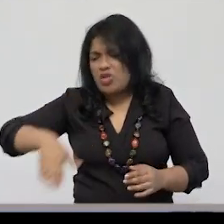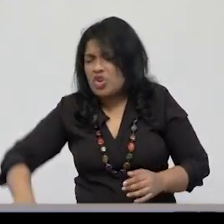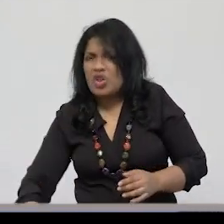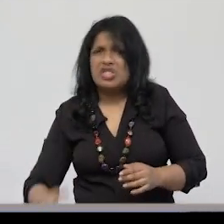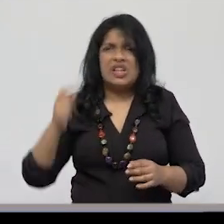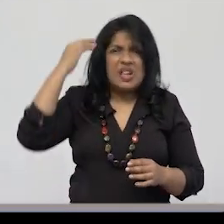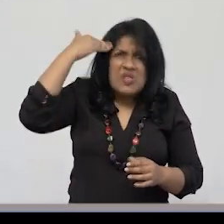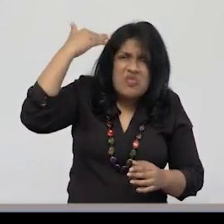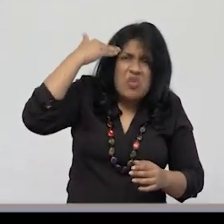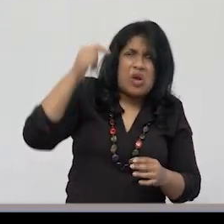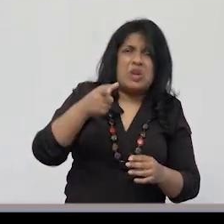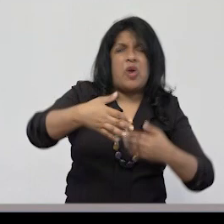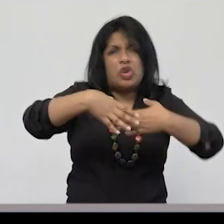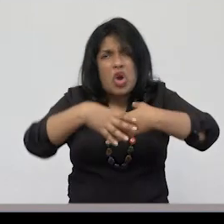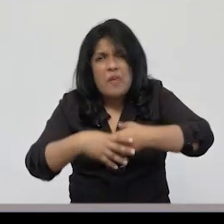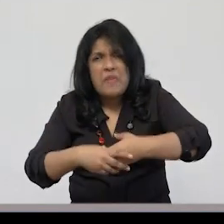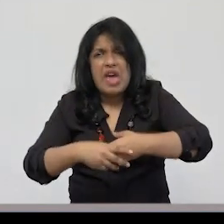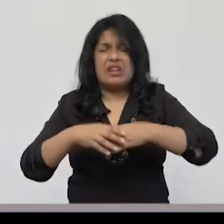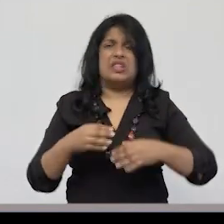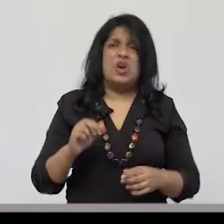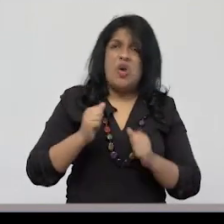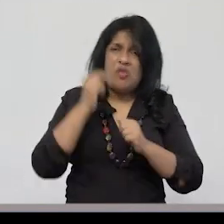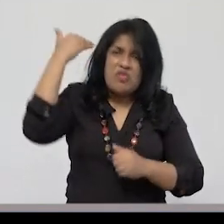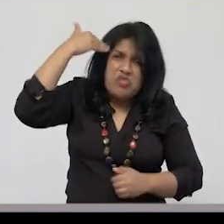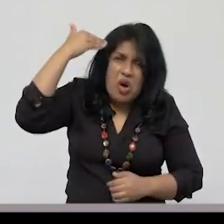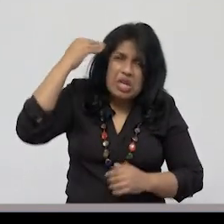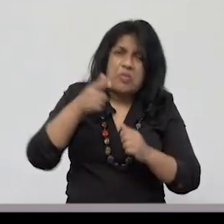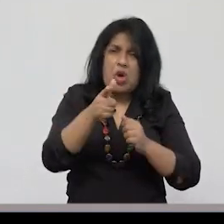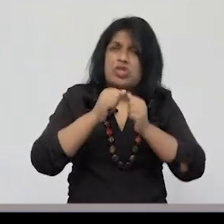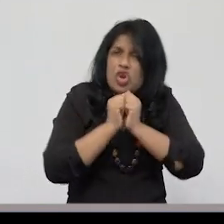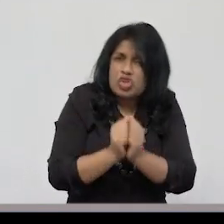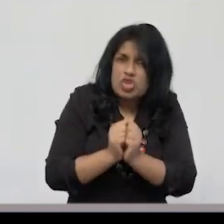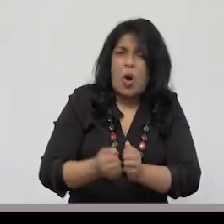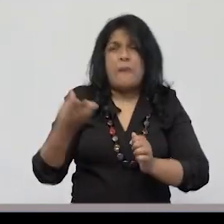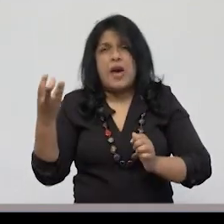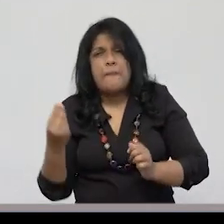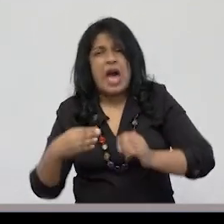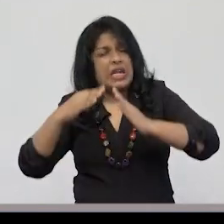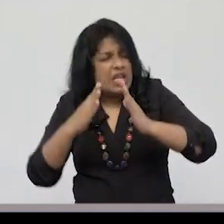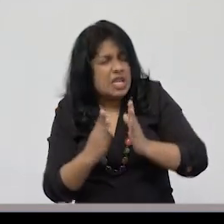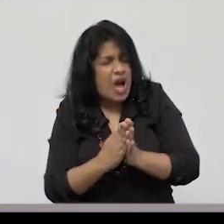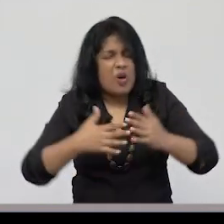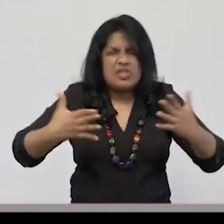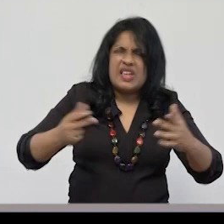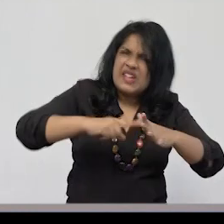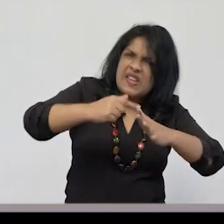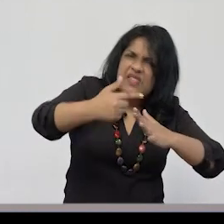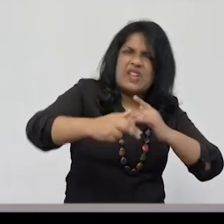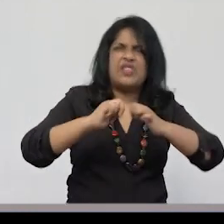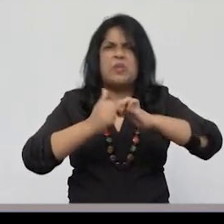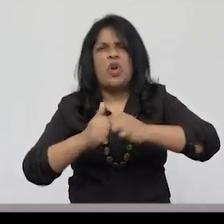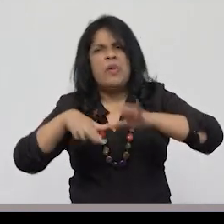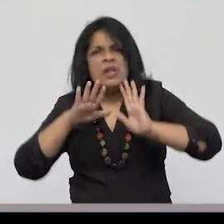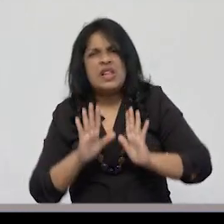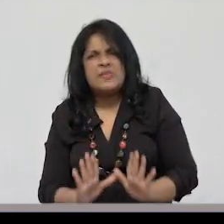it. A lot of people come to God only for a few things in their life. And then they want to do the rest by